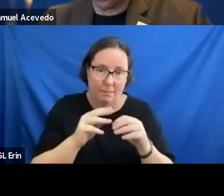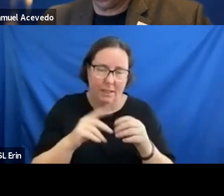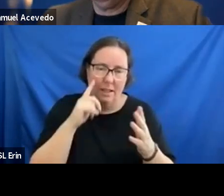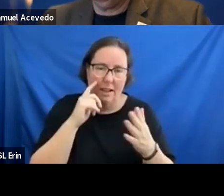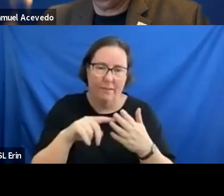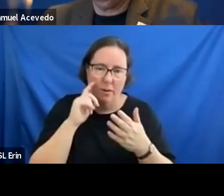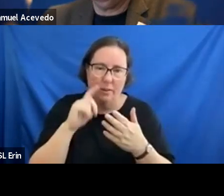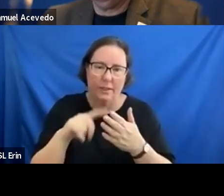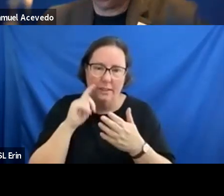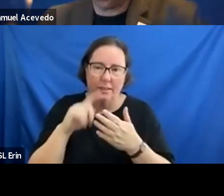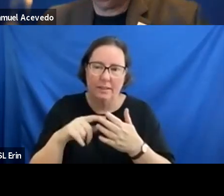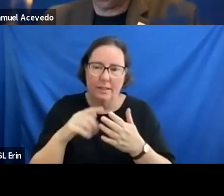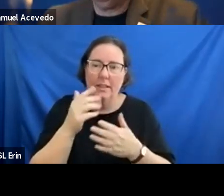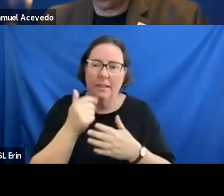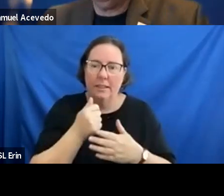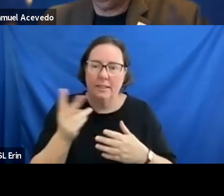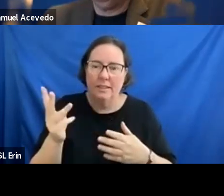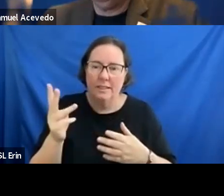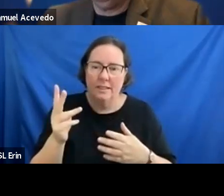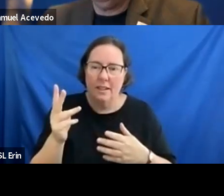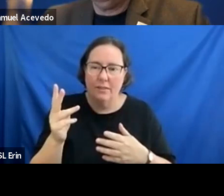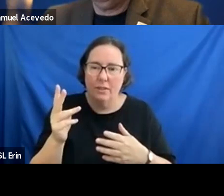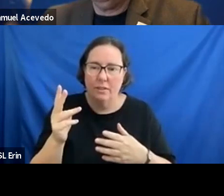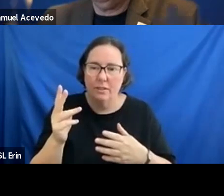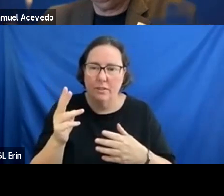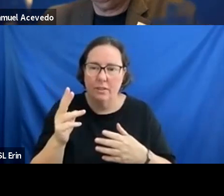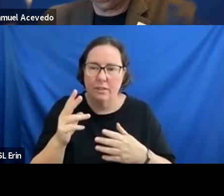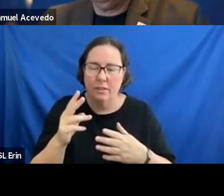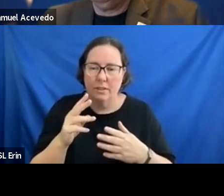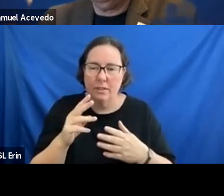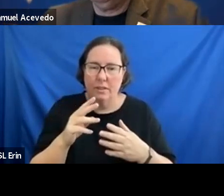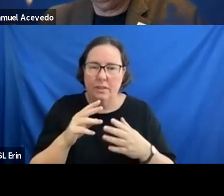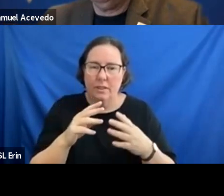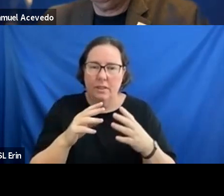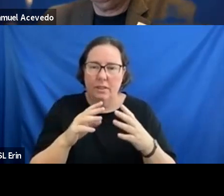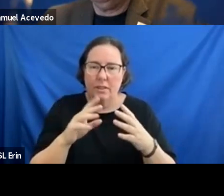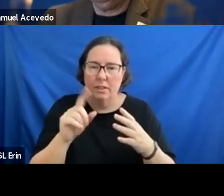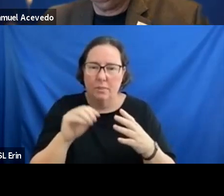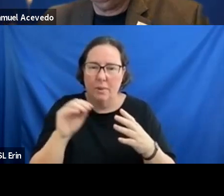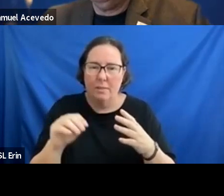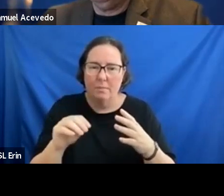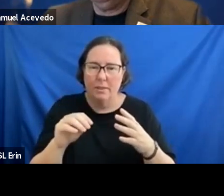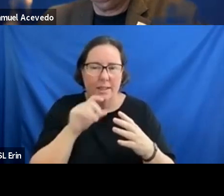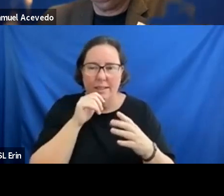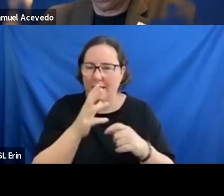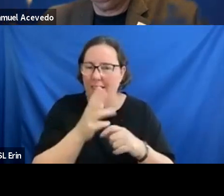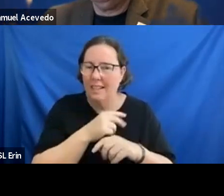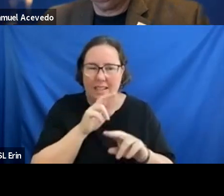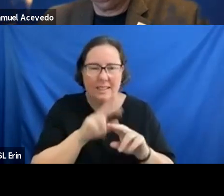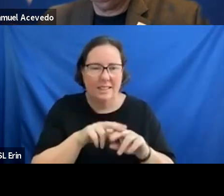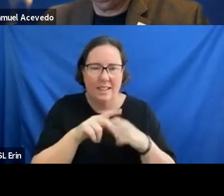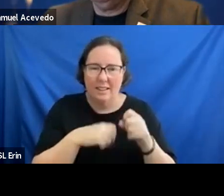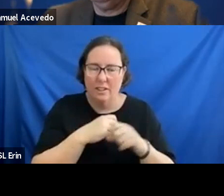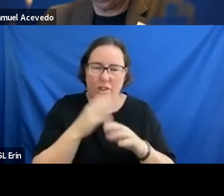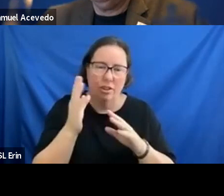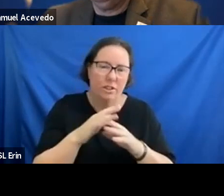that several friends' kids, all being top 20% students, they didn't get a seat this year due to